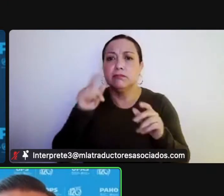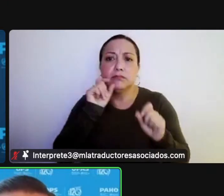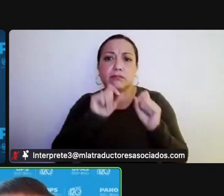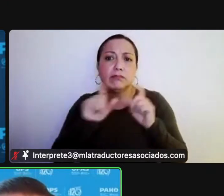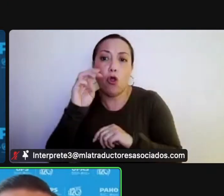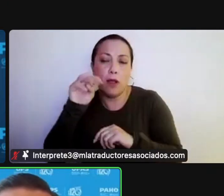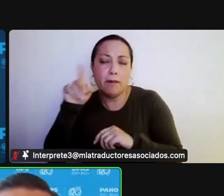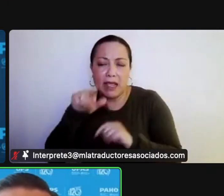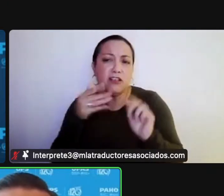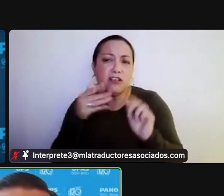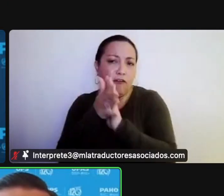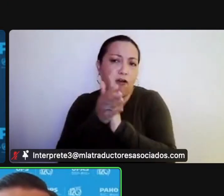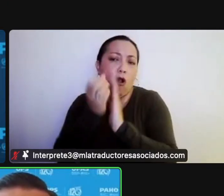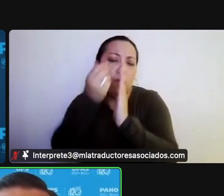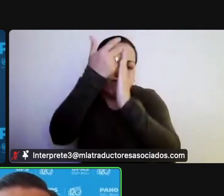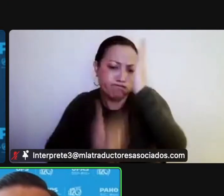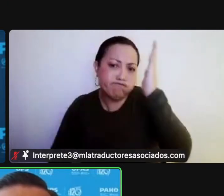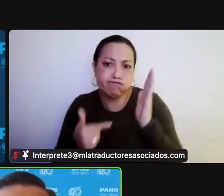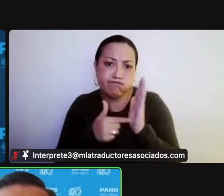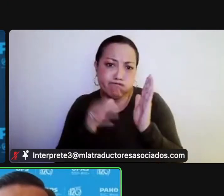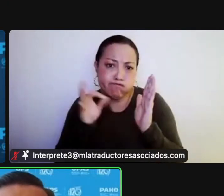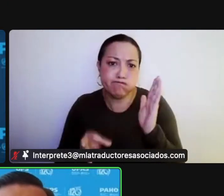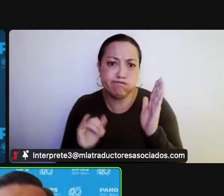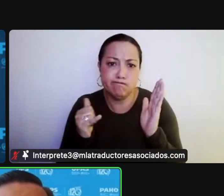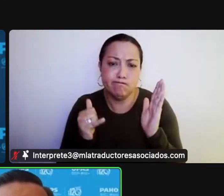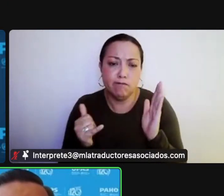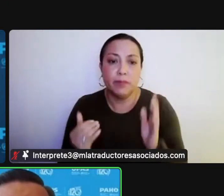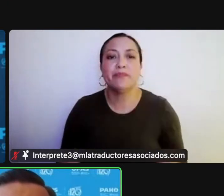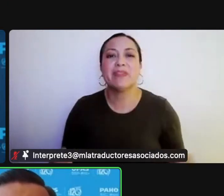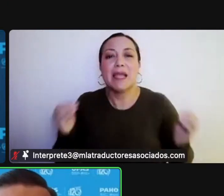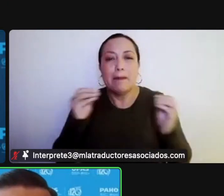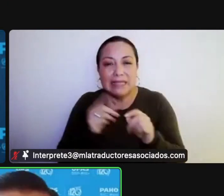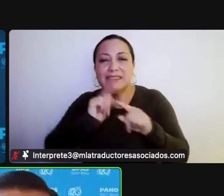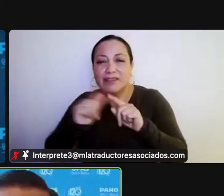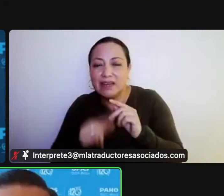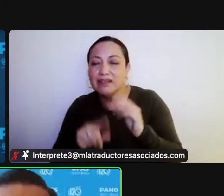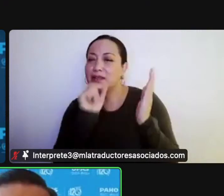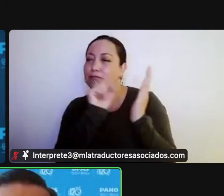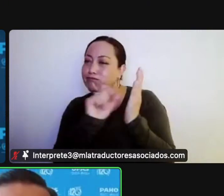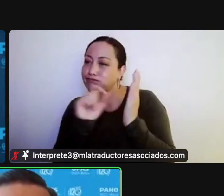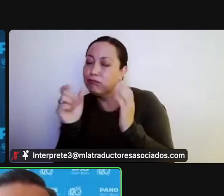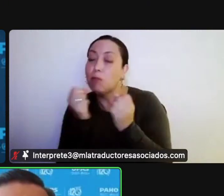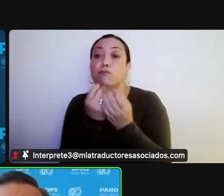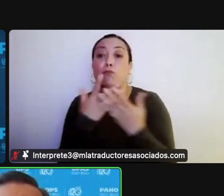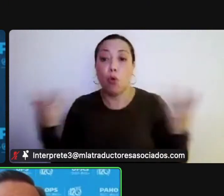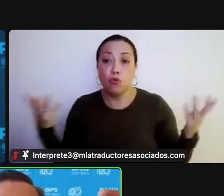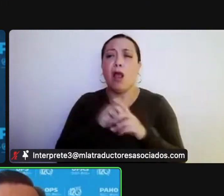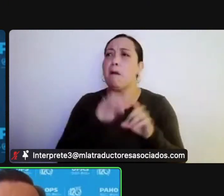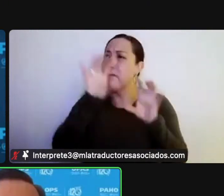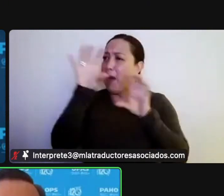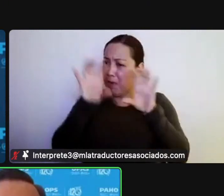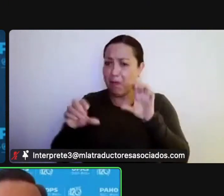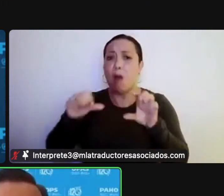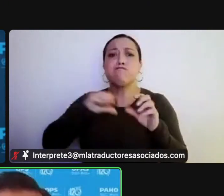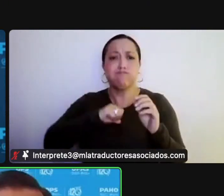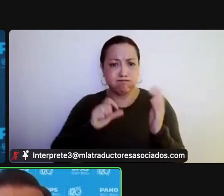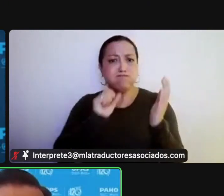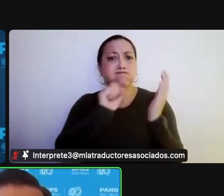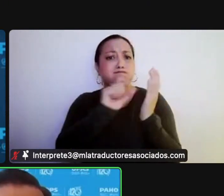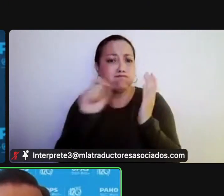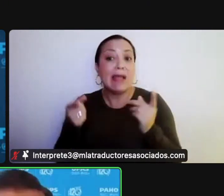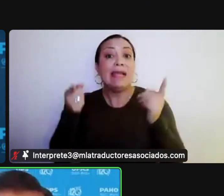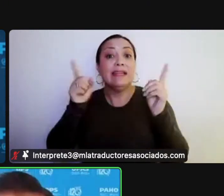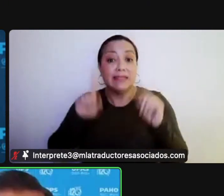of the WHO. This is available information, but many other polls that are available in